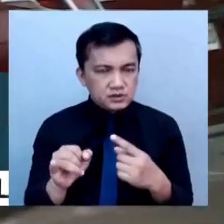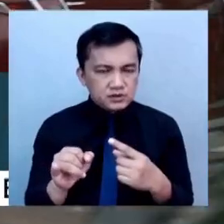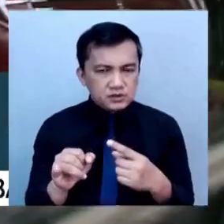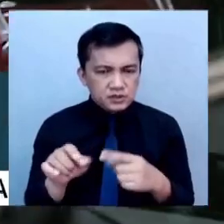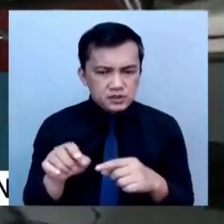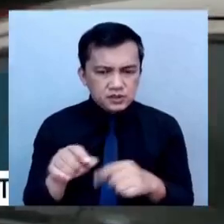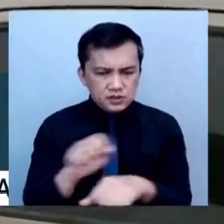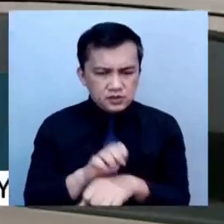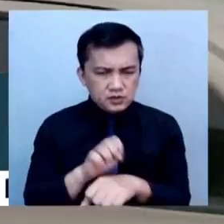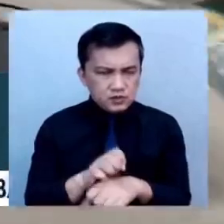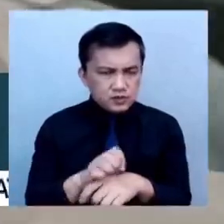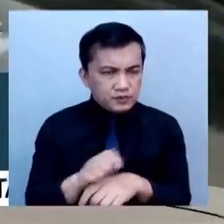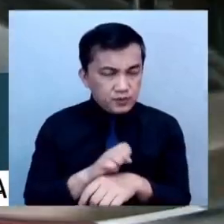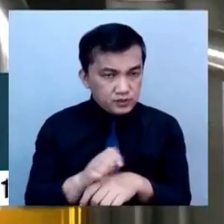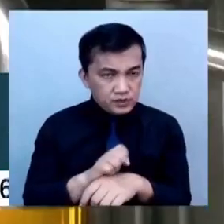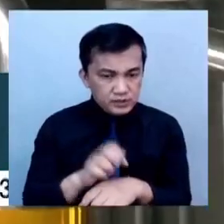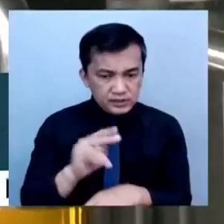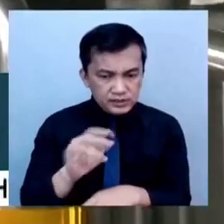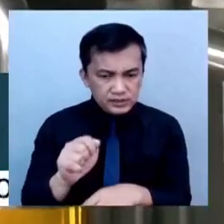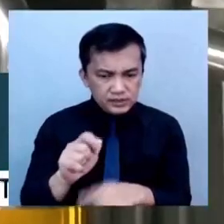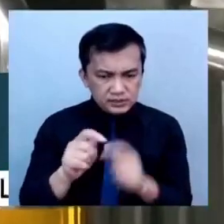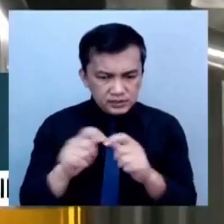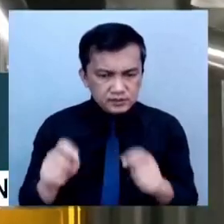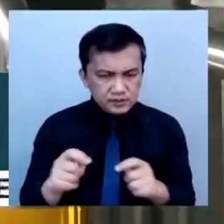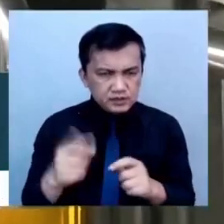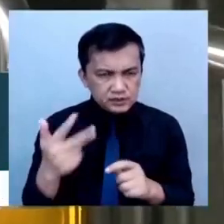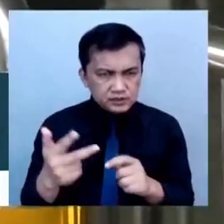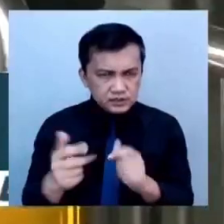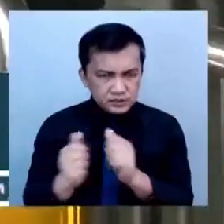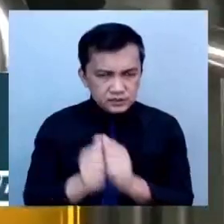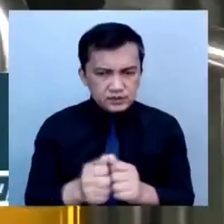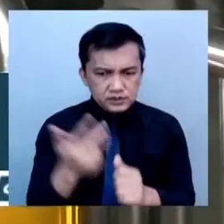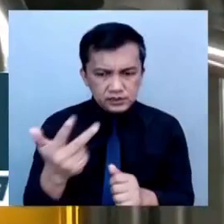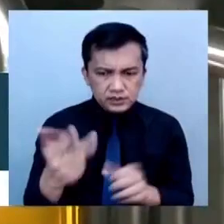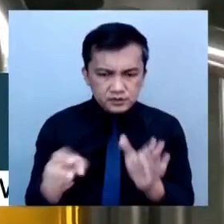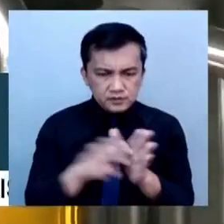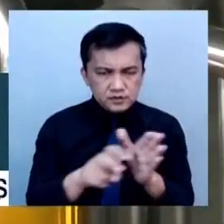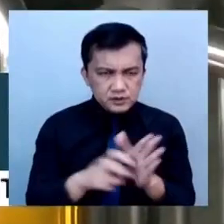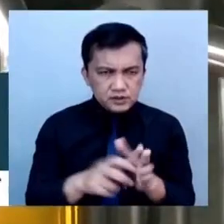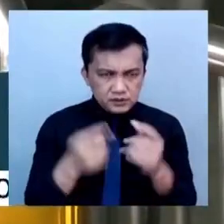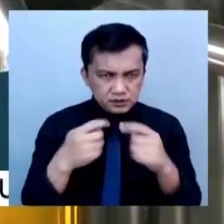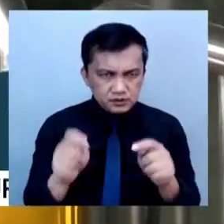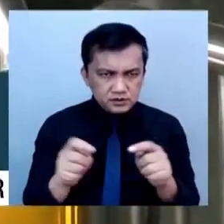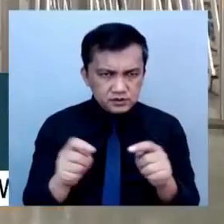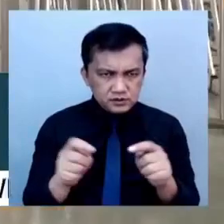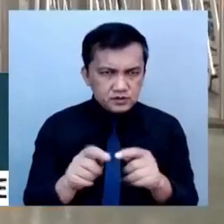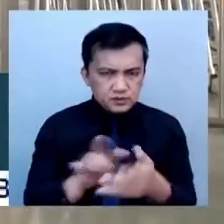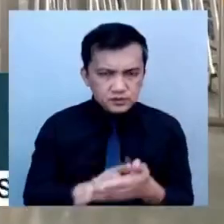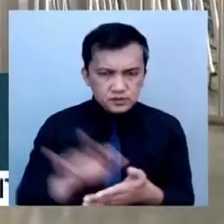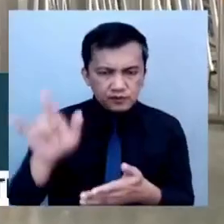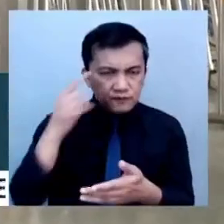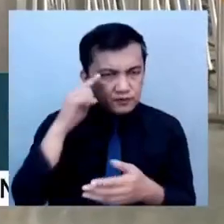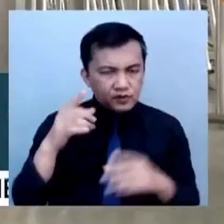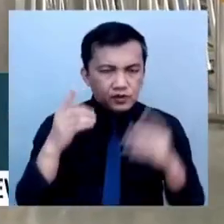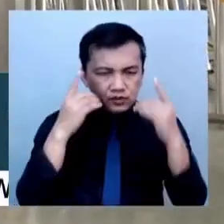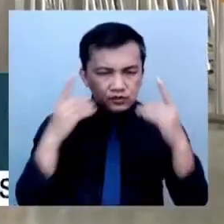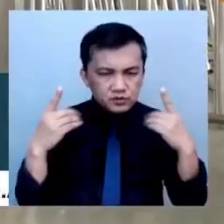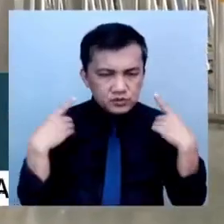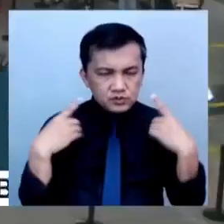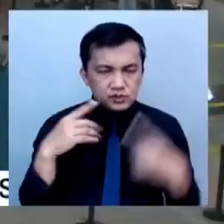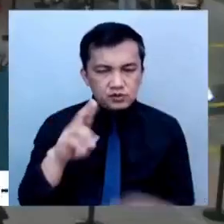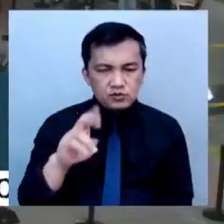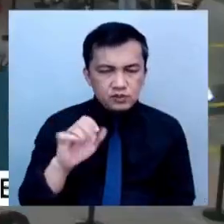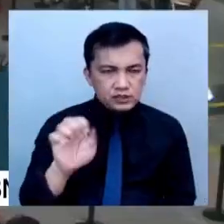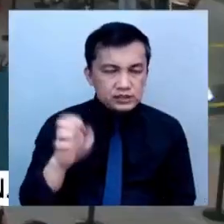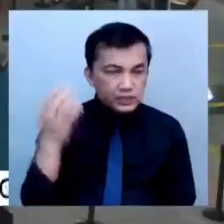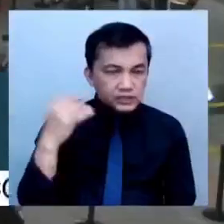at the Naia Terminal 3 accompanied three passengers who attempted to depart for Dubai in the United Arab Emirates last